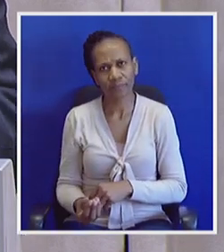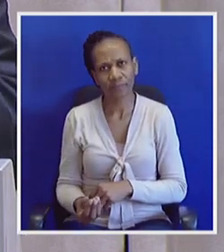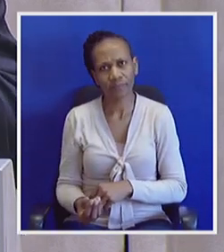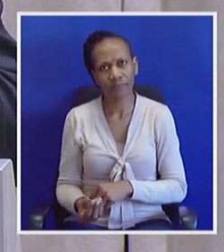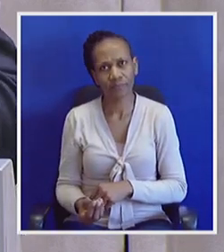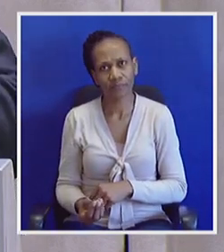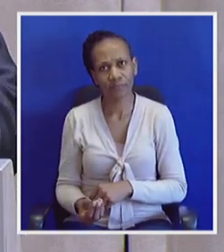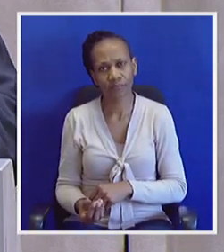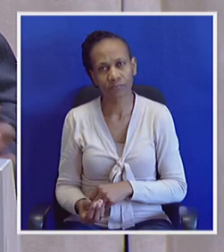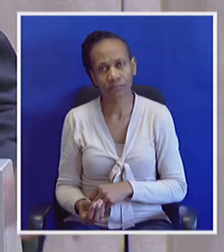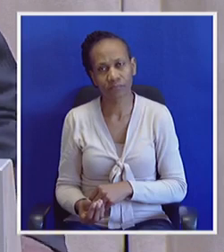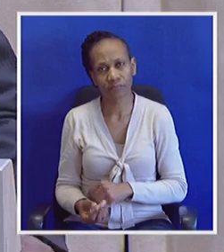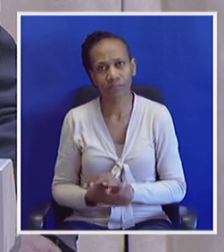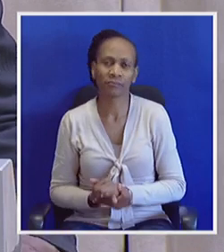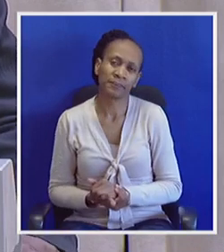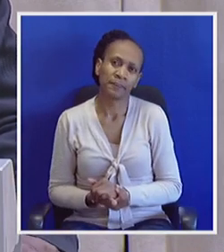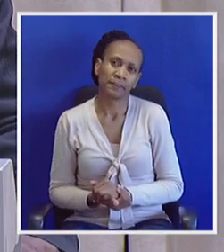our